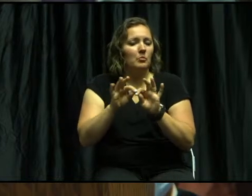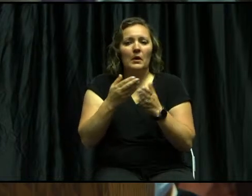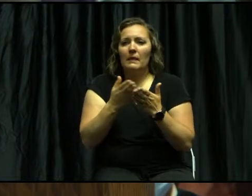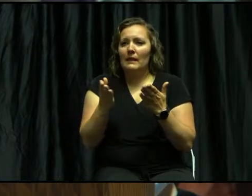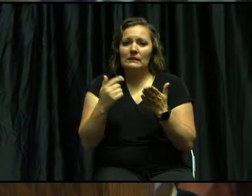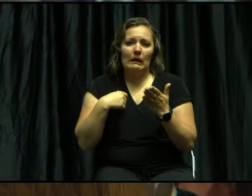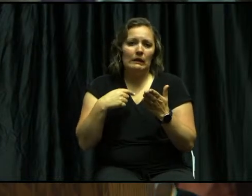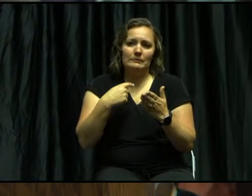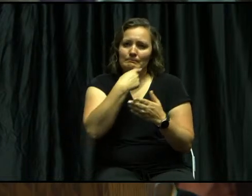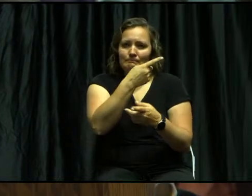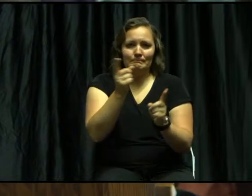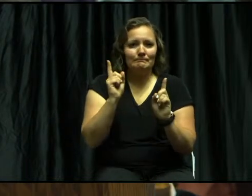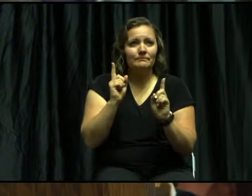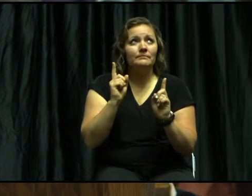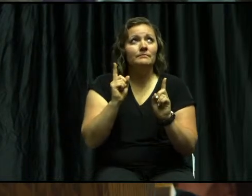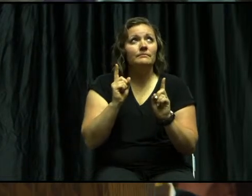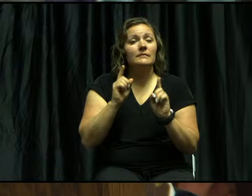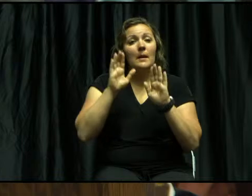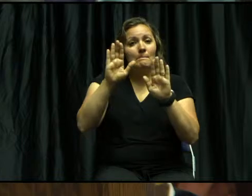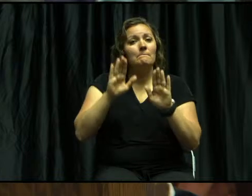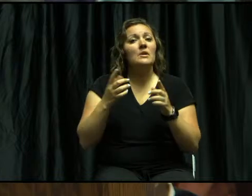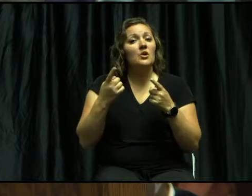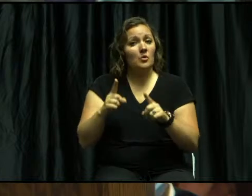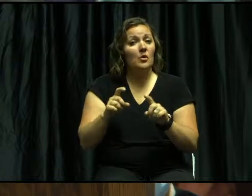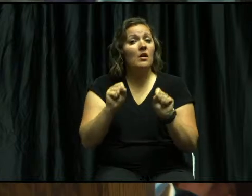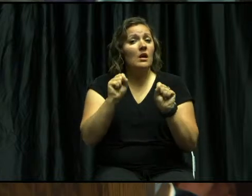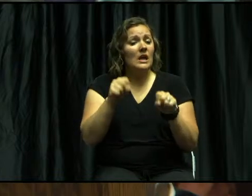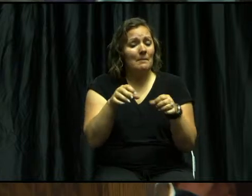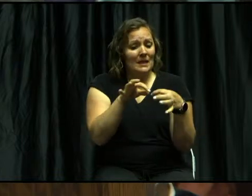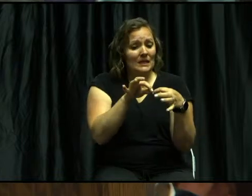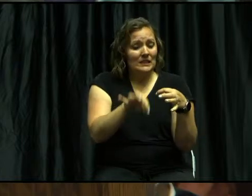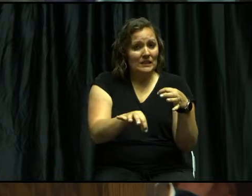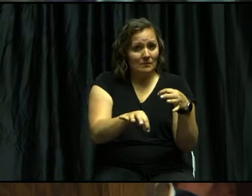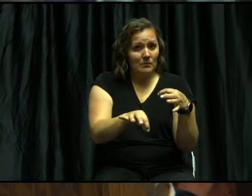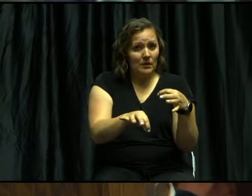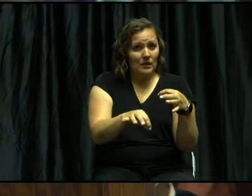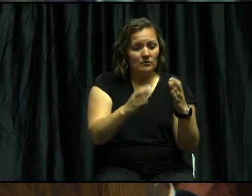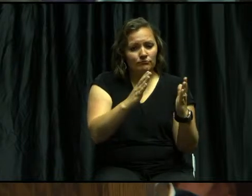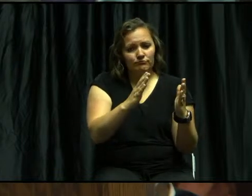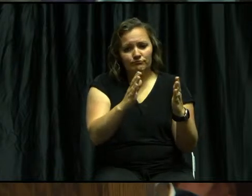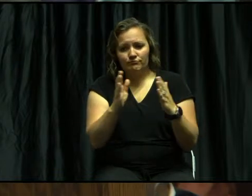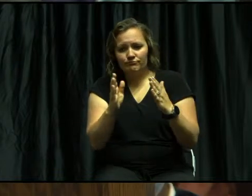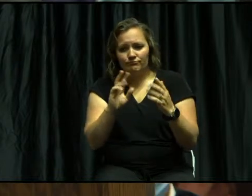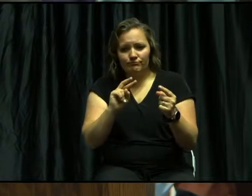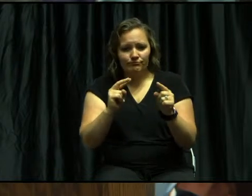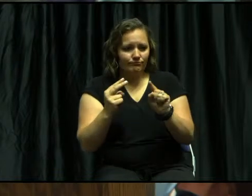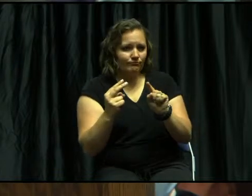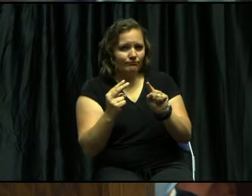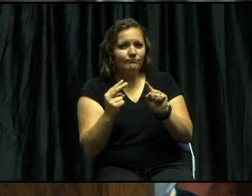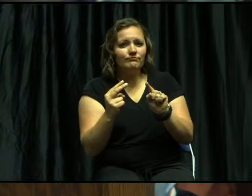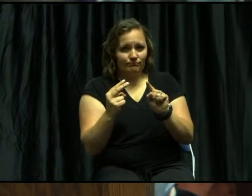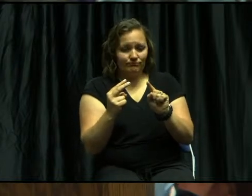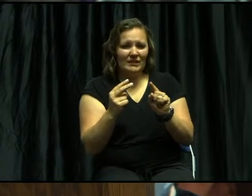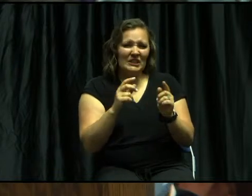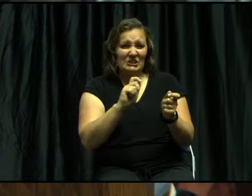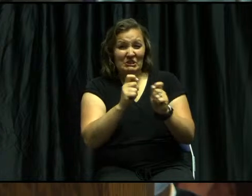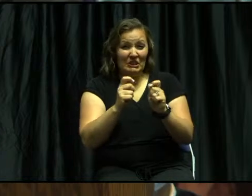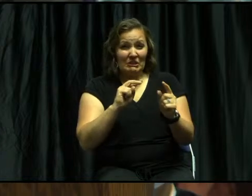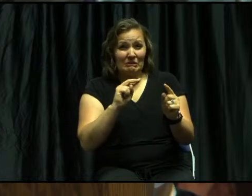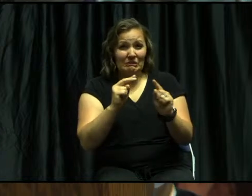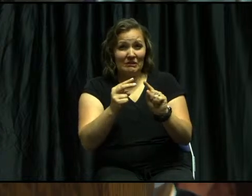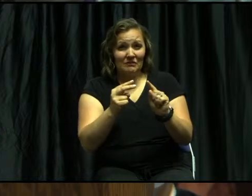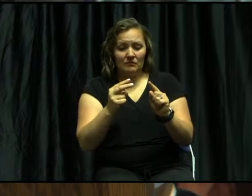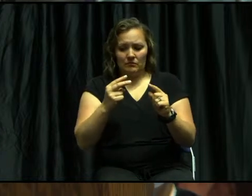with you. A miracle can be as simple as a shift in perception, a shift in the way I